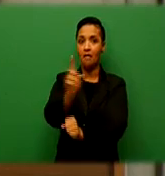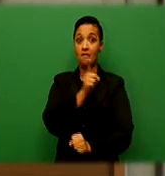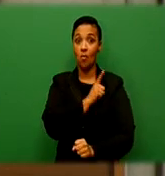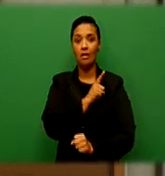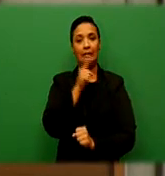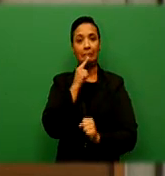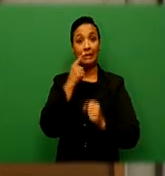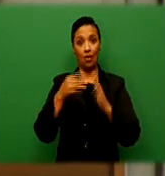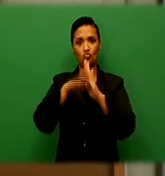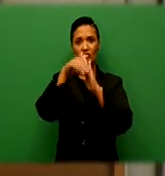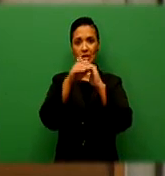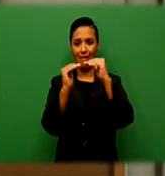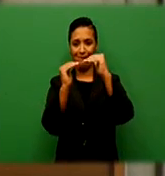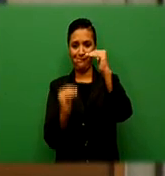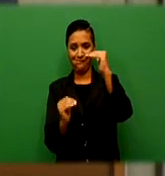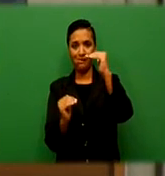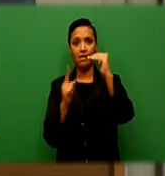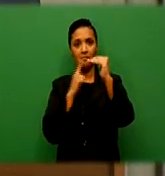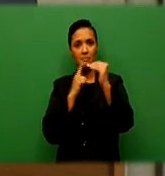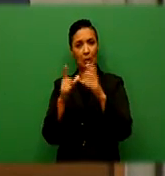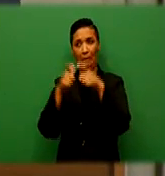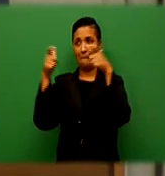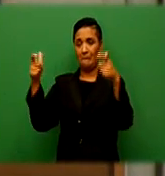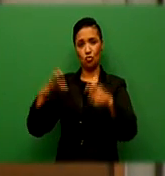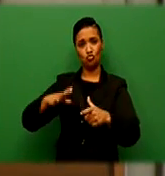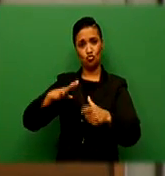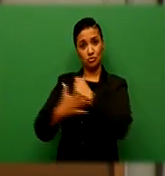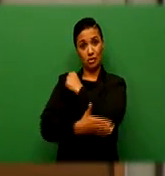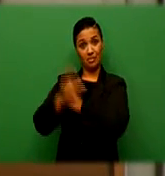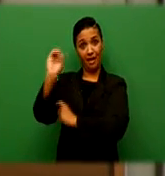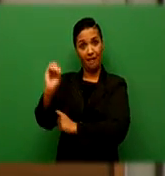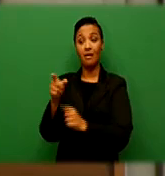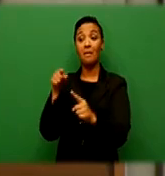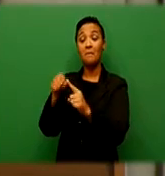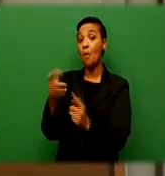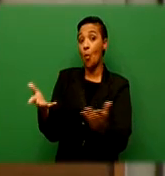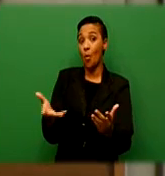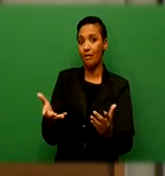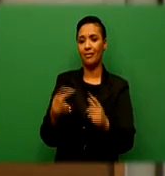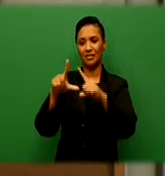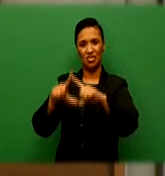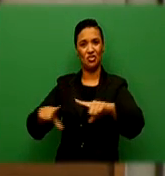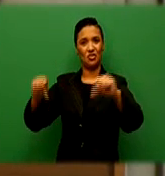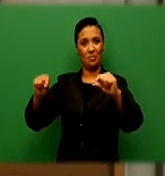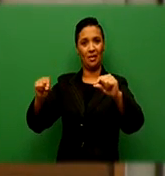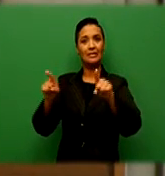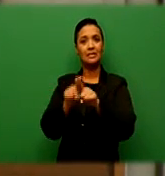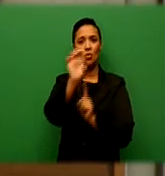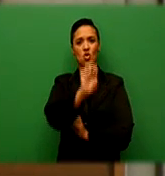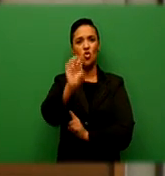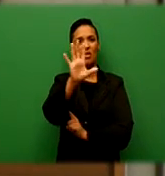below target in most advanced economies, particularly in Japan and in the euro